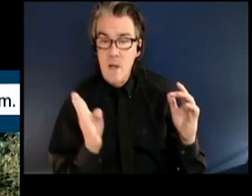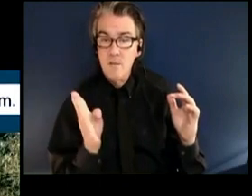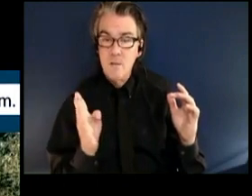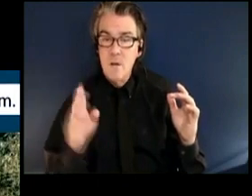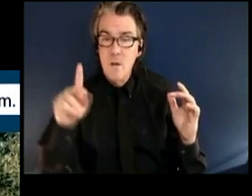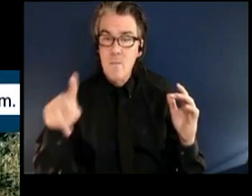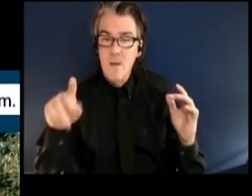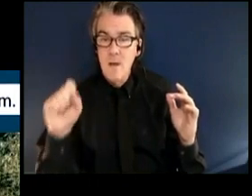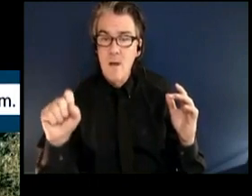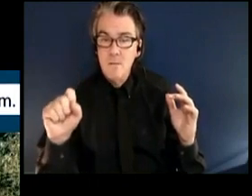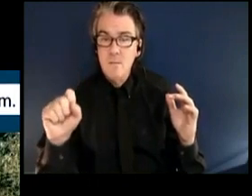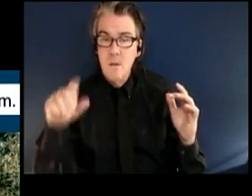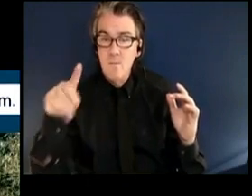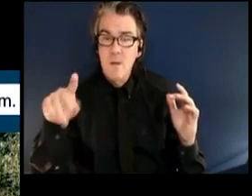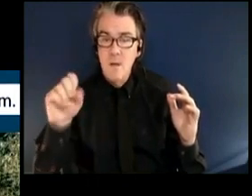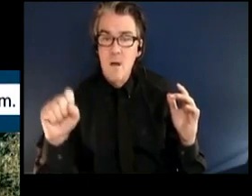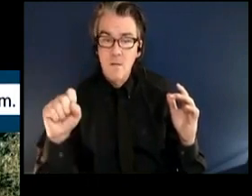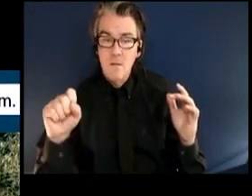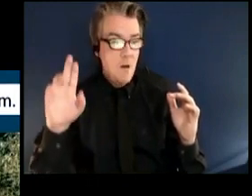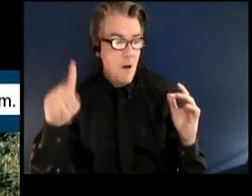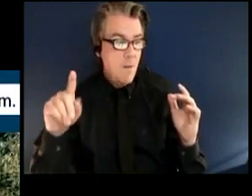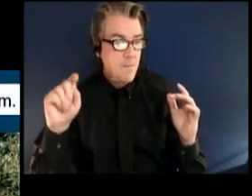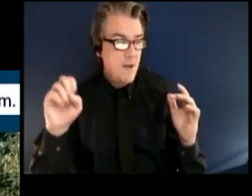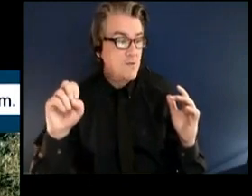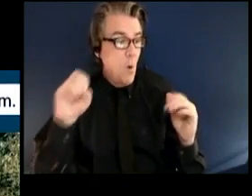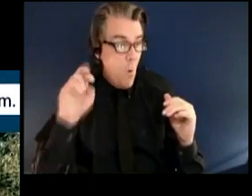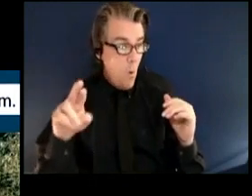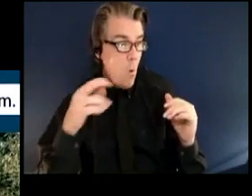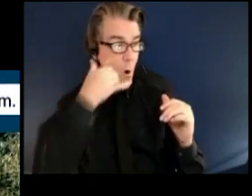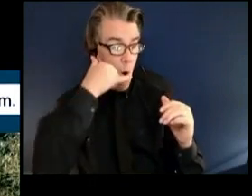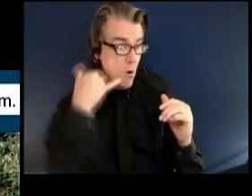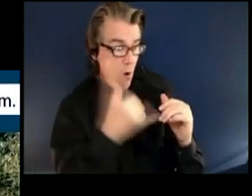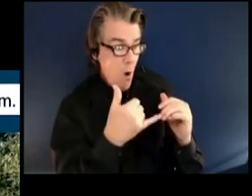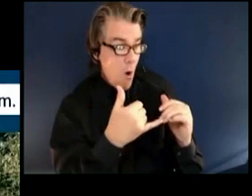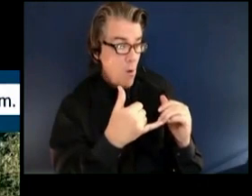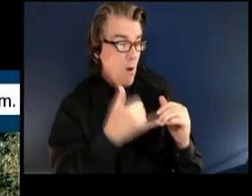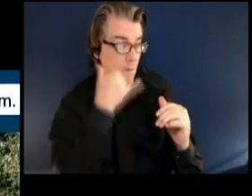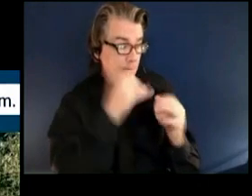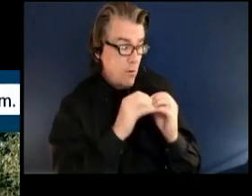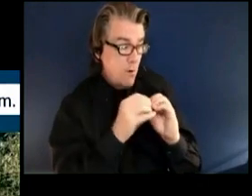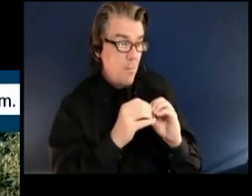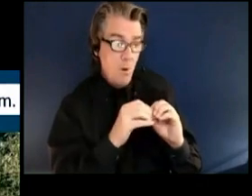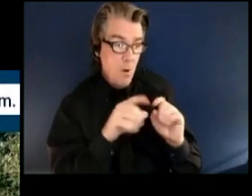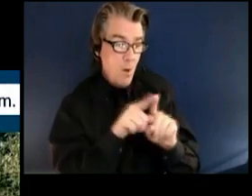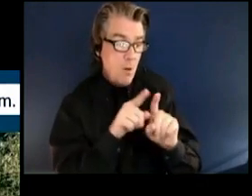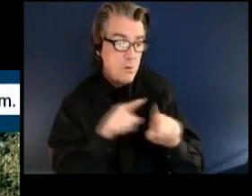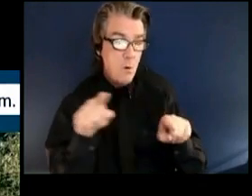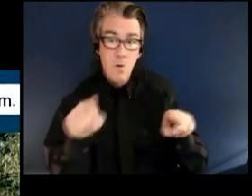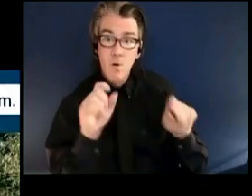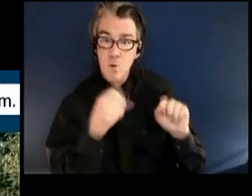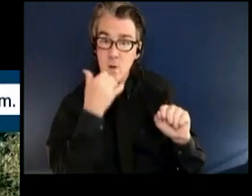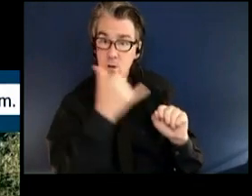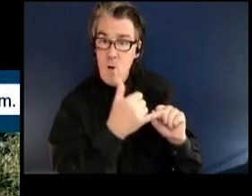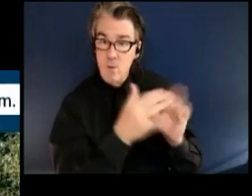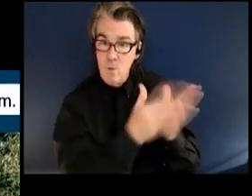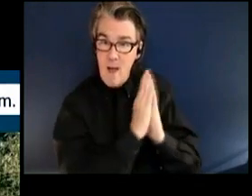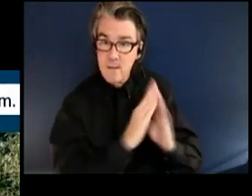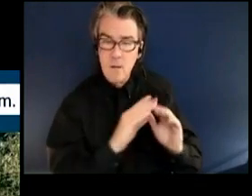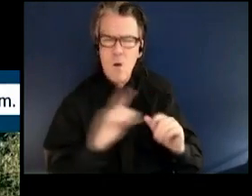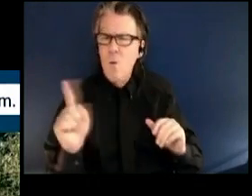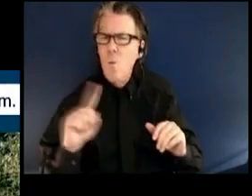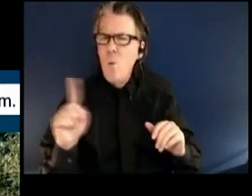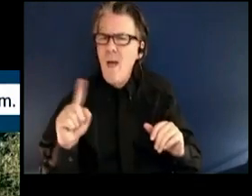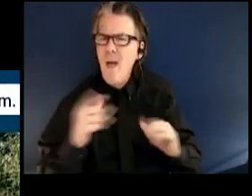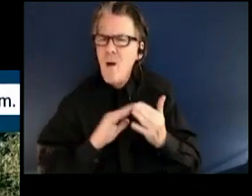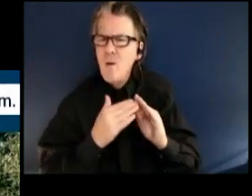1-800-743-5000 and find out the current status of open CRCs and the time that they're going to be stay